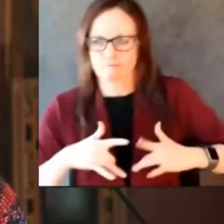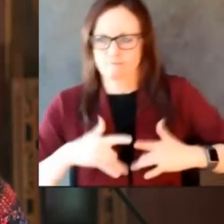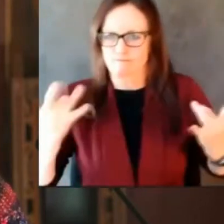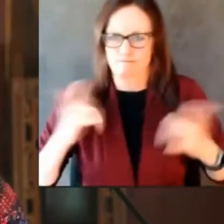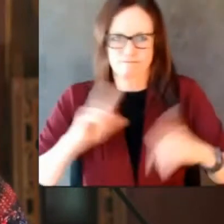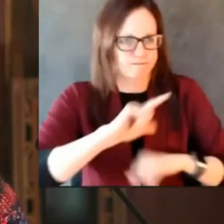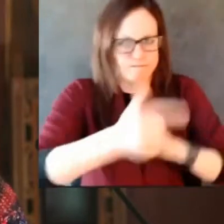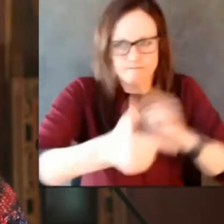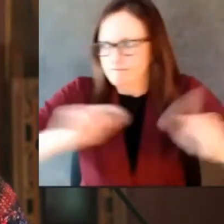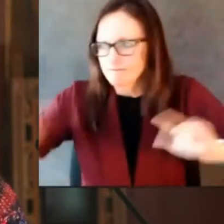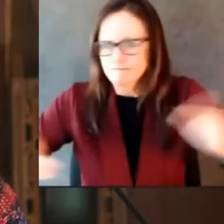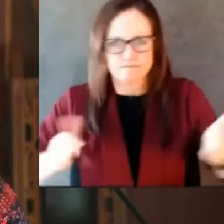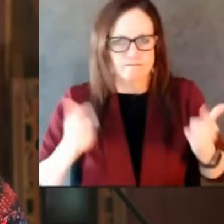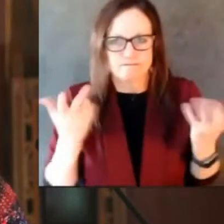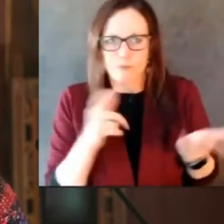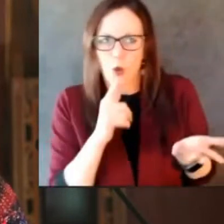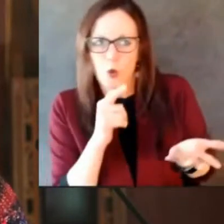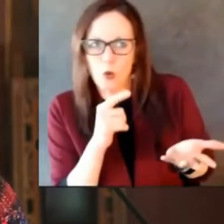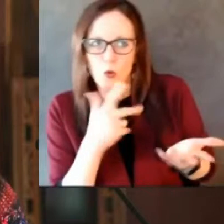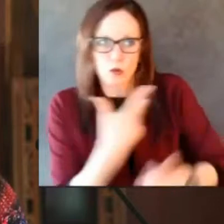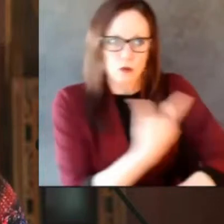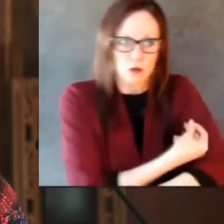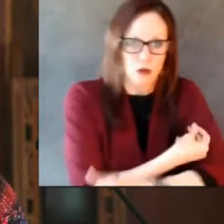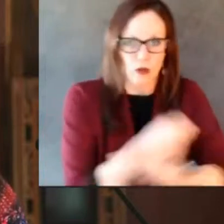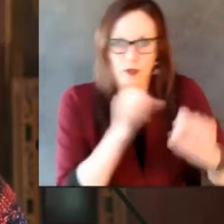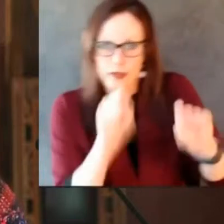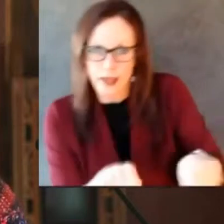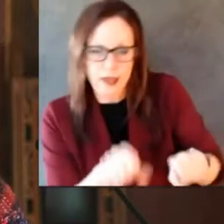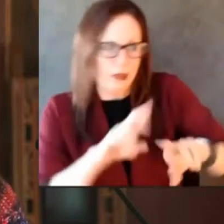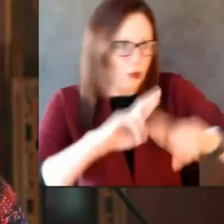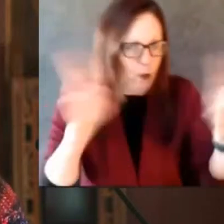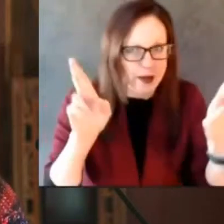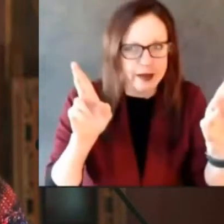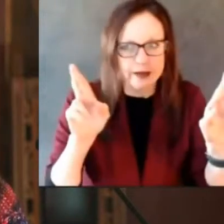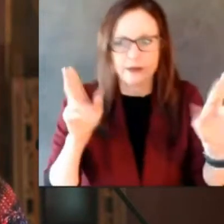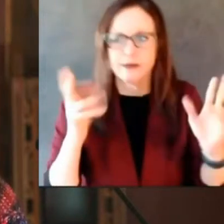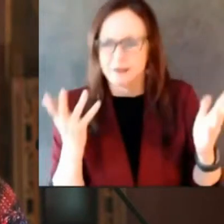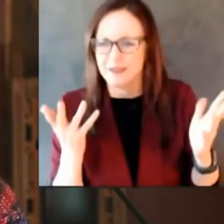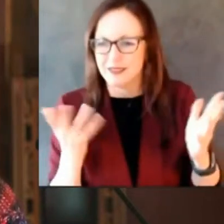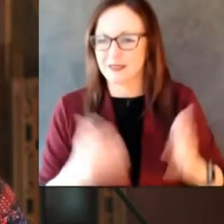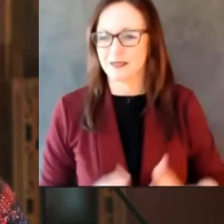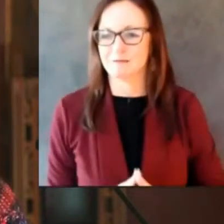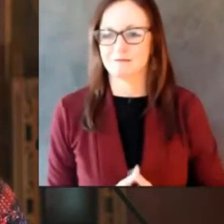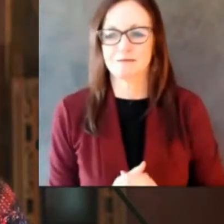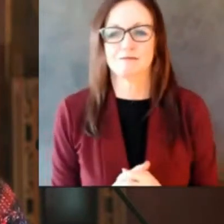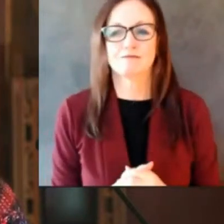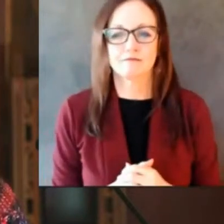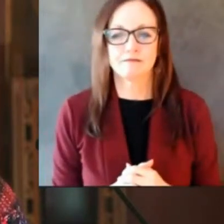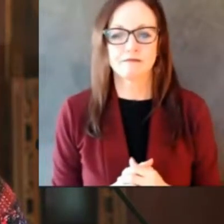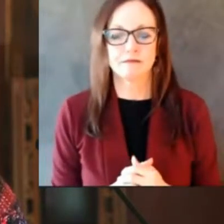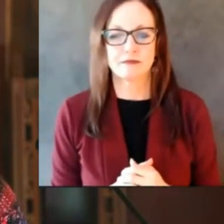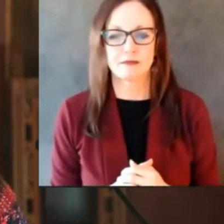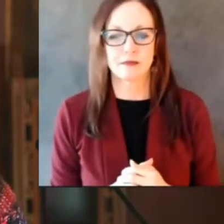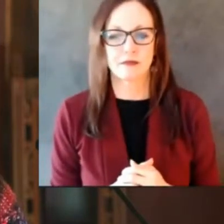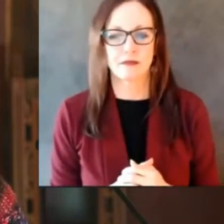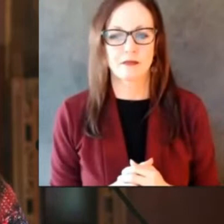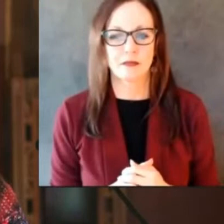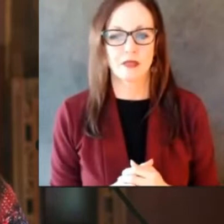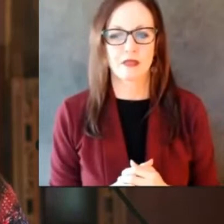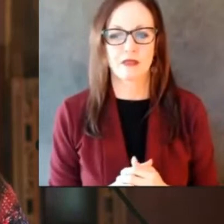authorization for the Pfizer vaccine on Monday to include children ages 12 to 15. And